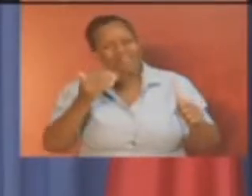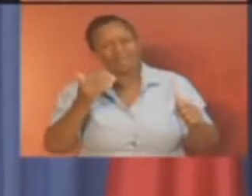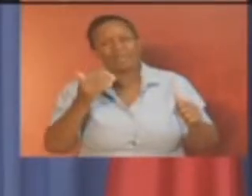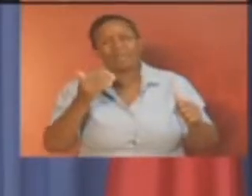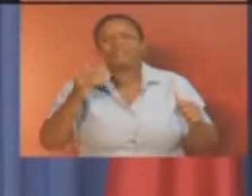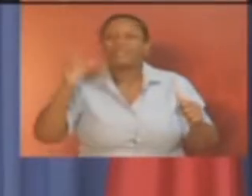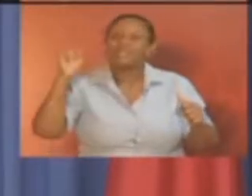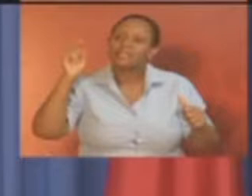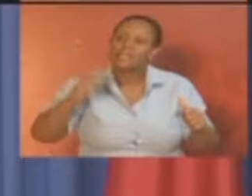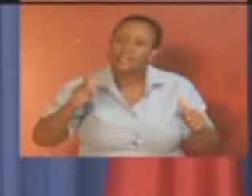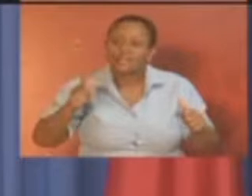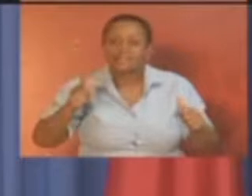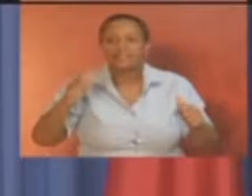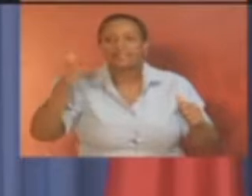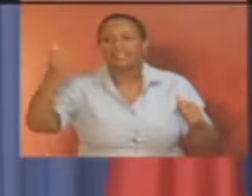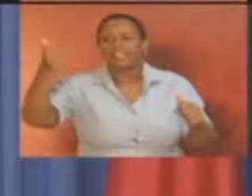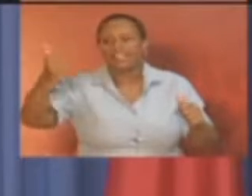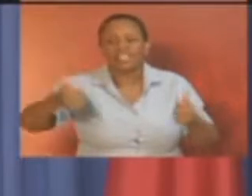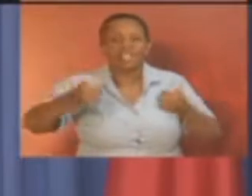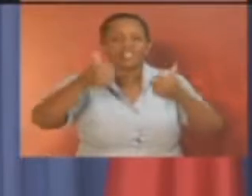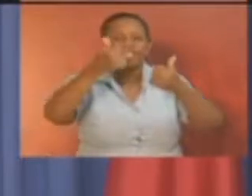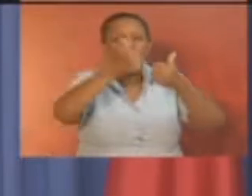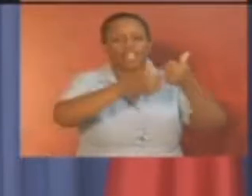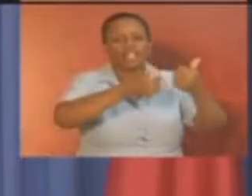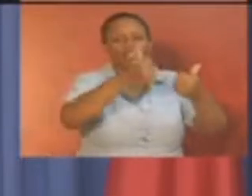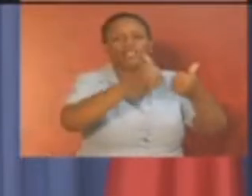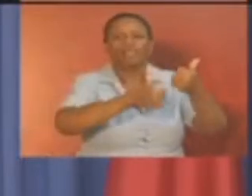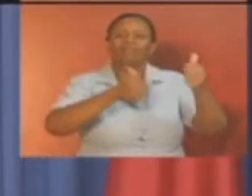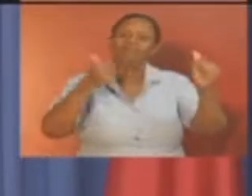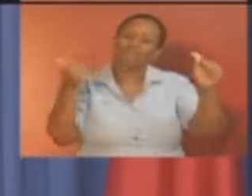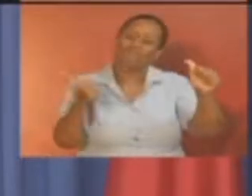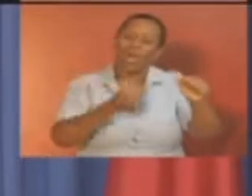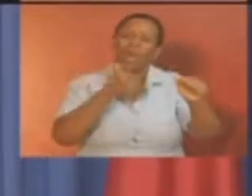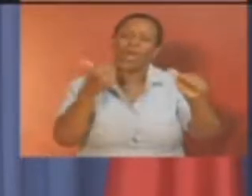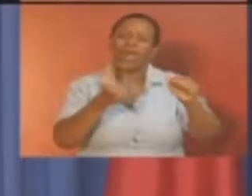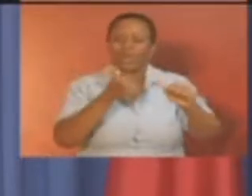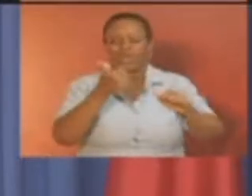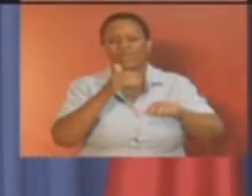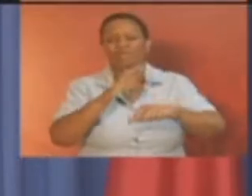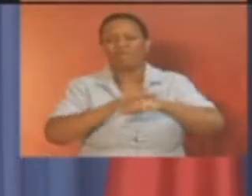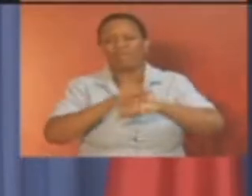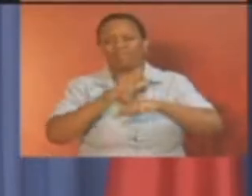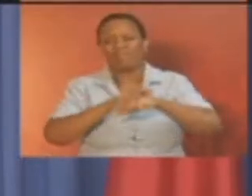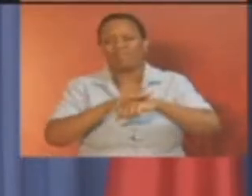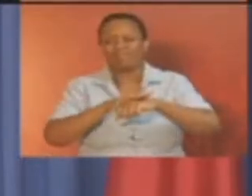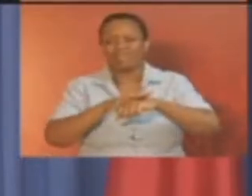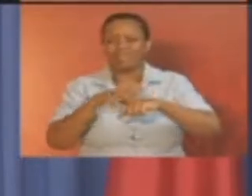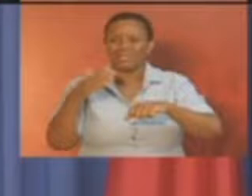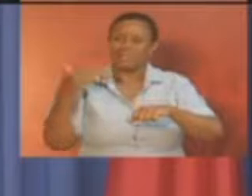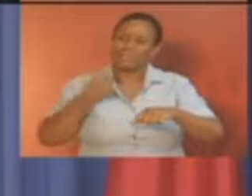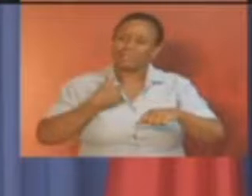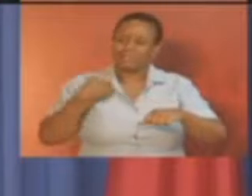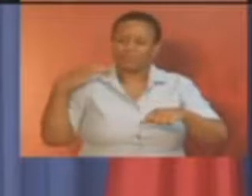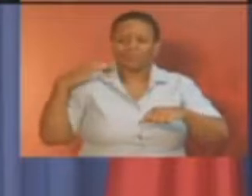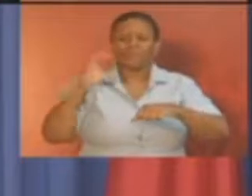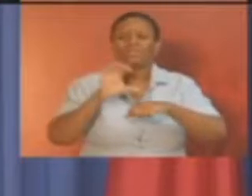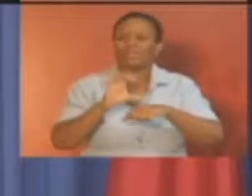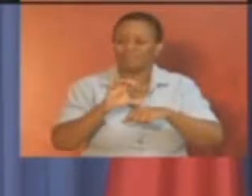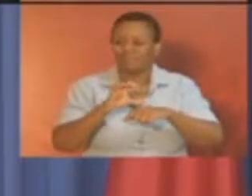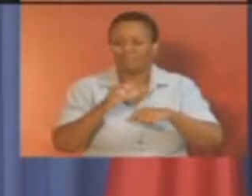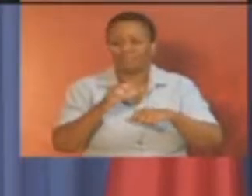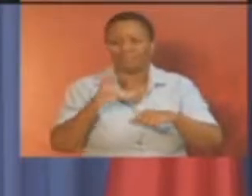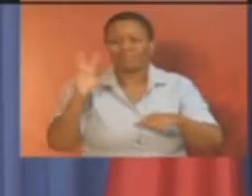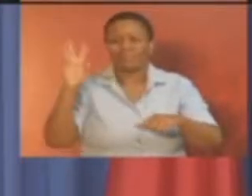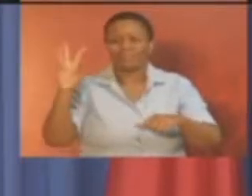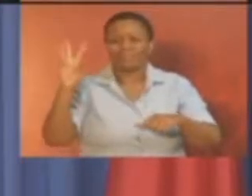of us and our family as we exercise personal responsibility with regards to the 3 Ws. Now, we've been